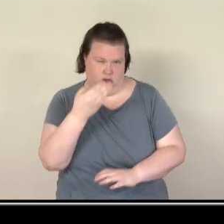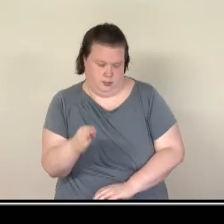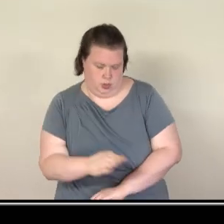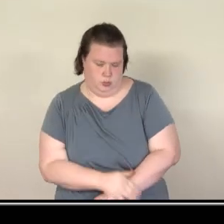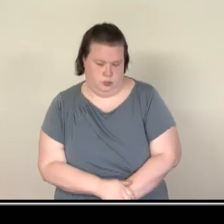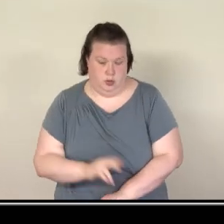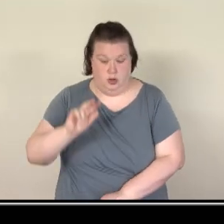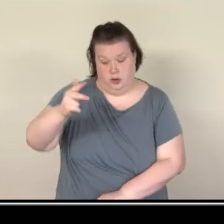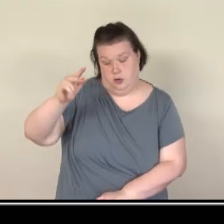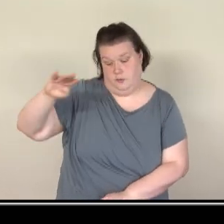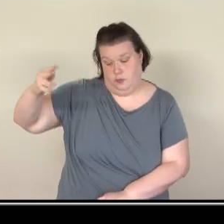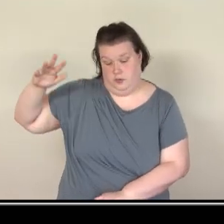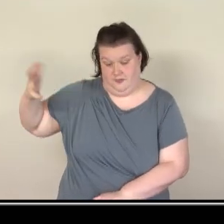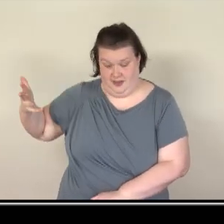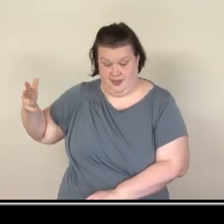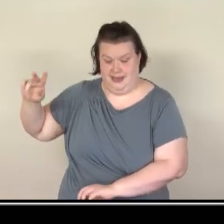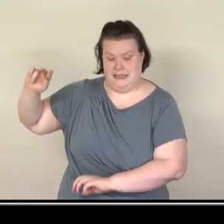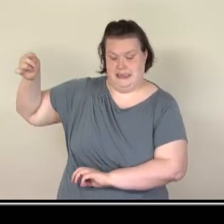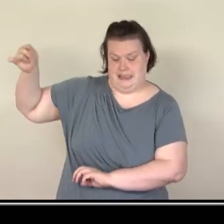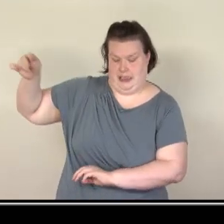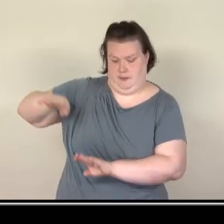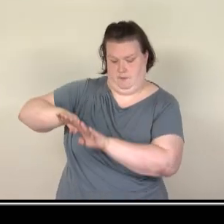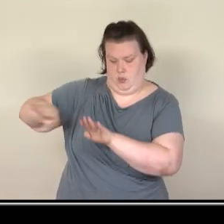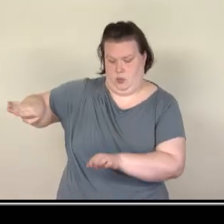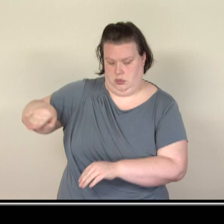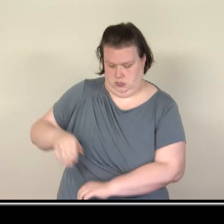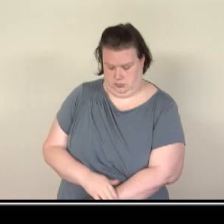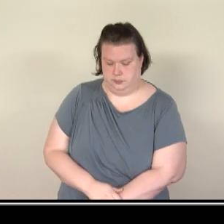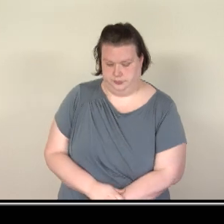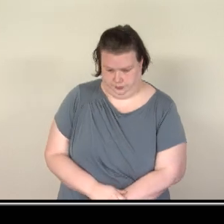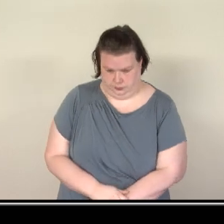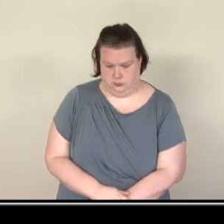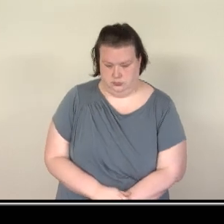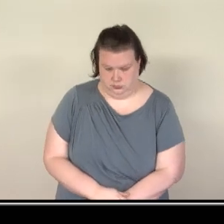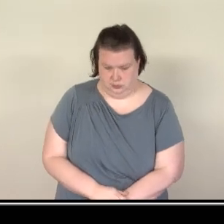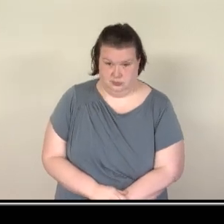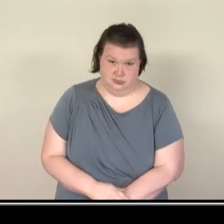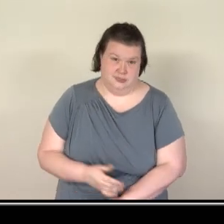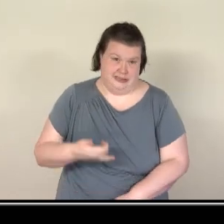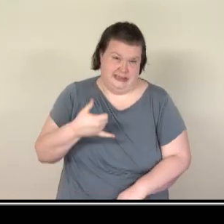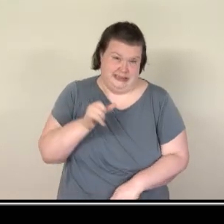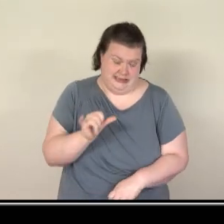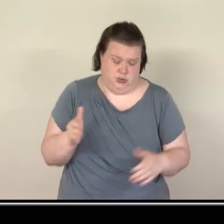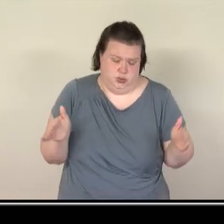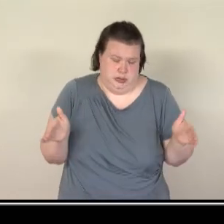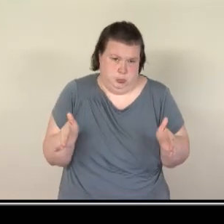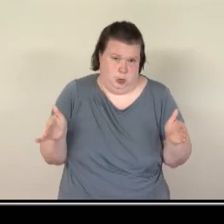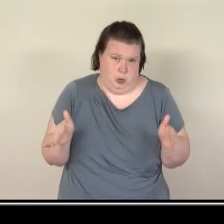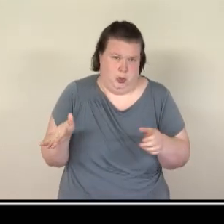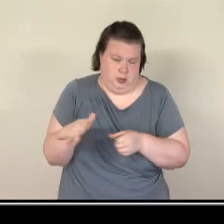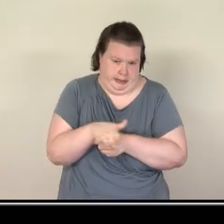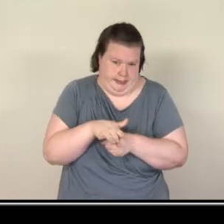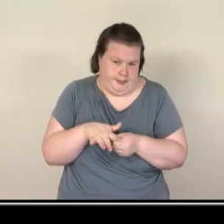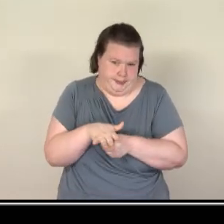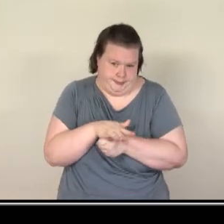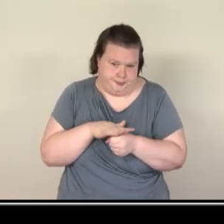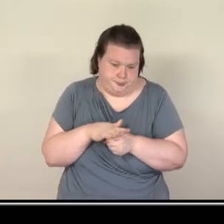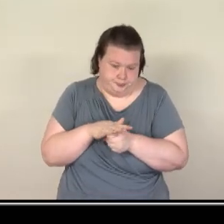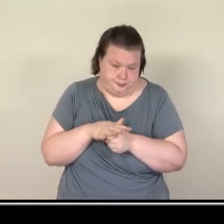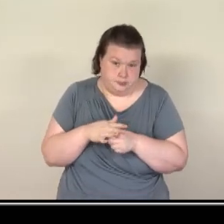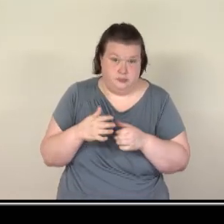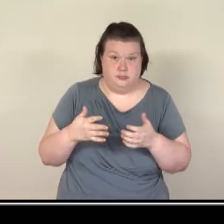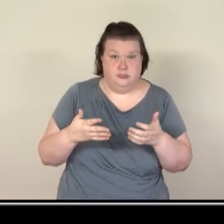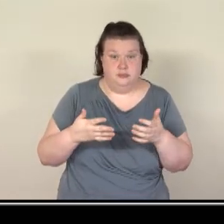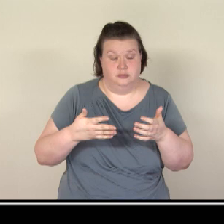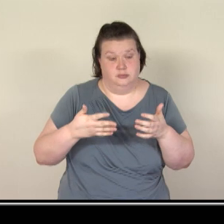that third, fourth, and fifth are on that second floor. This is still a pretty small site, even with having the opportunity to demolish